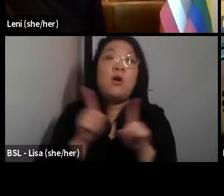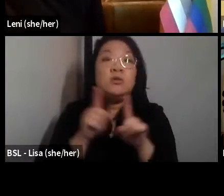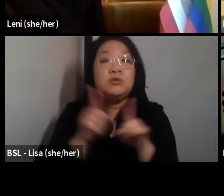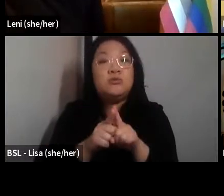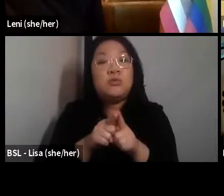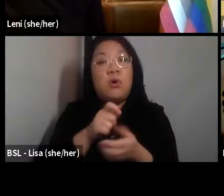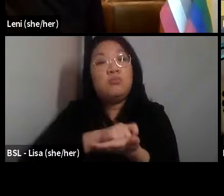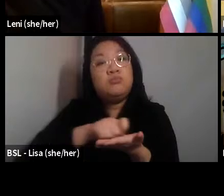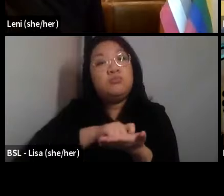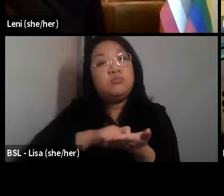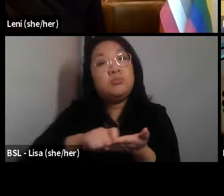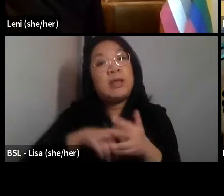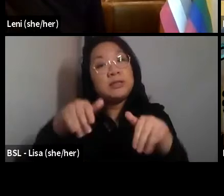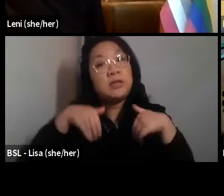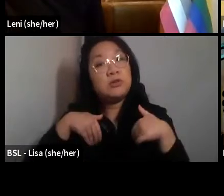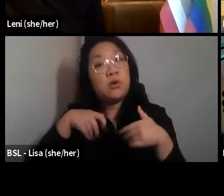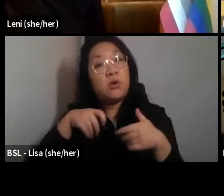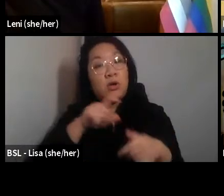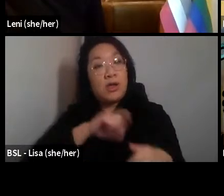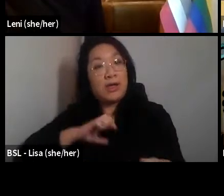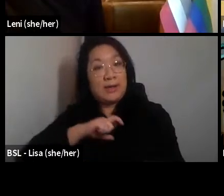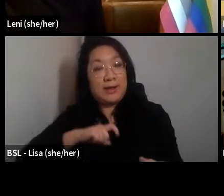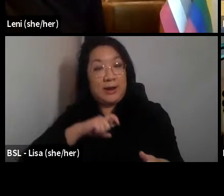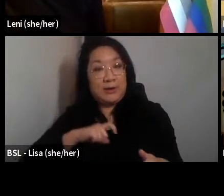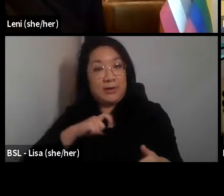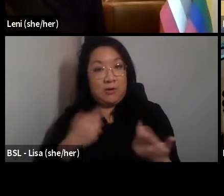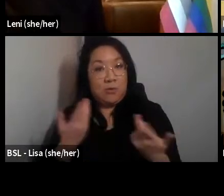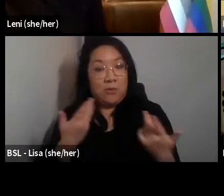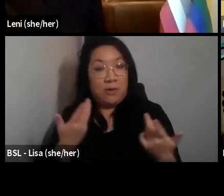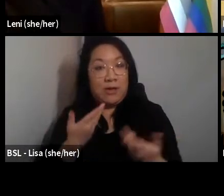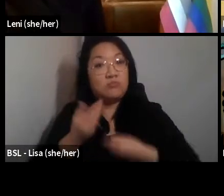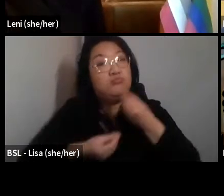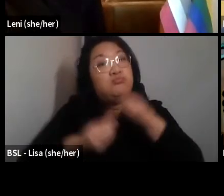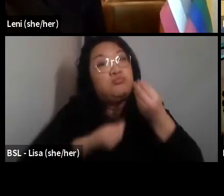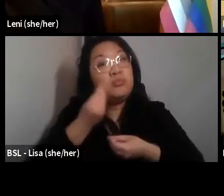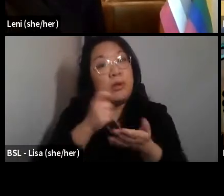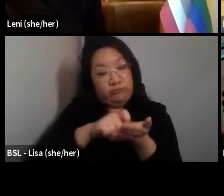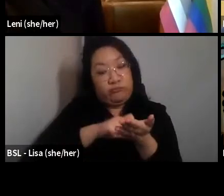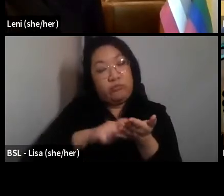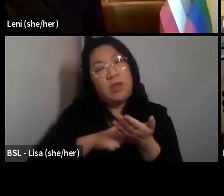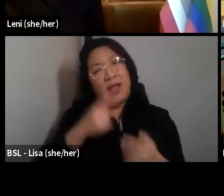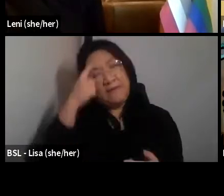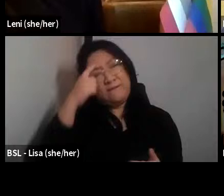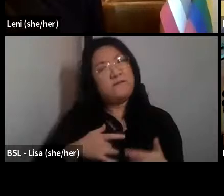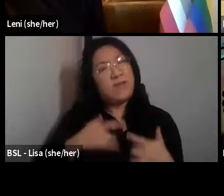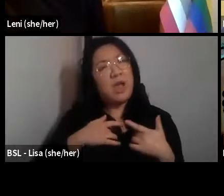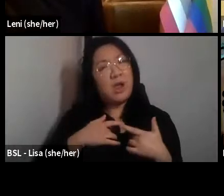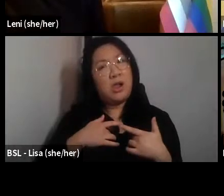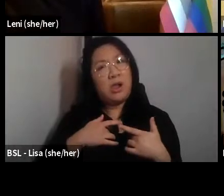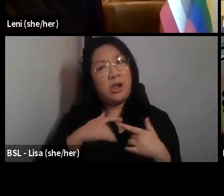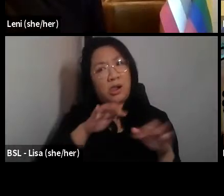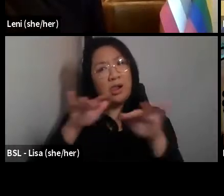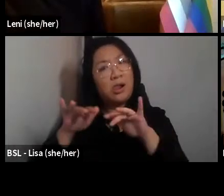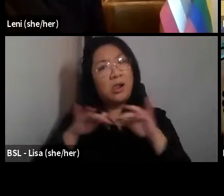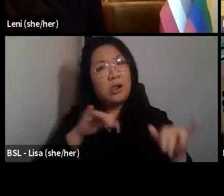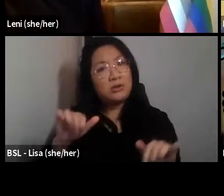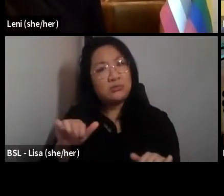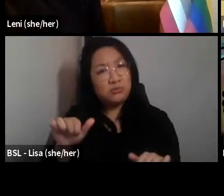write asexual characters into the small works of fiction that I do, because I think we ought to be there. It's not fair if we're